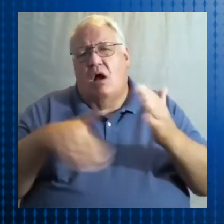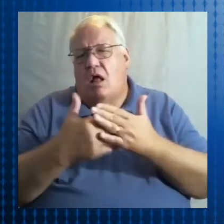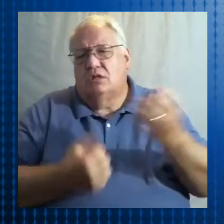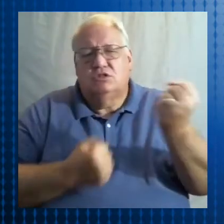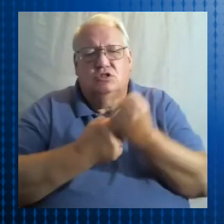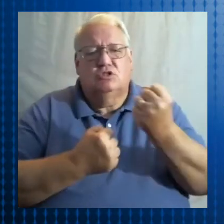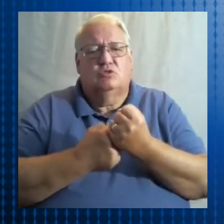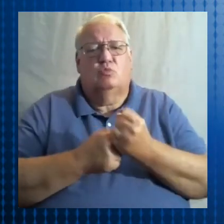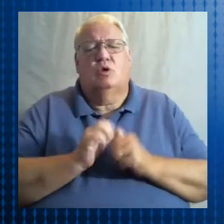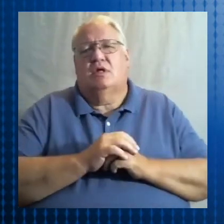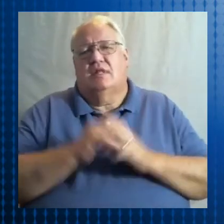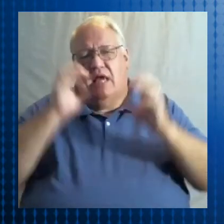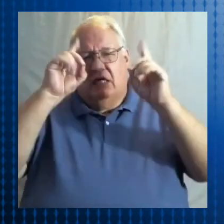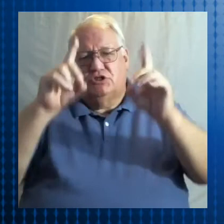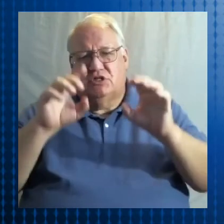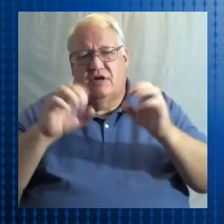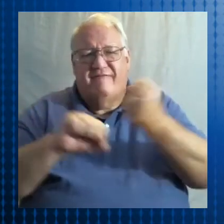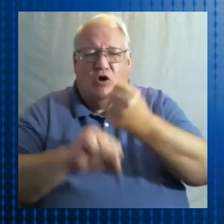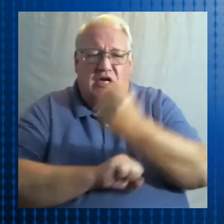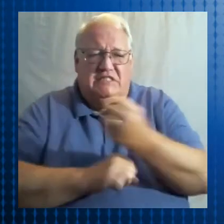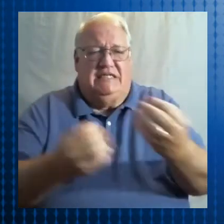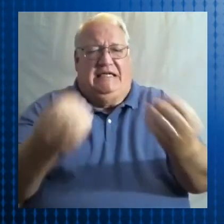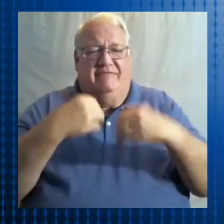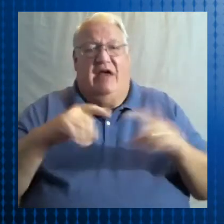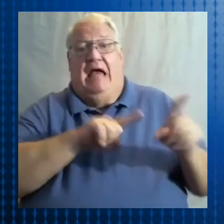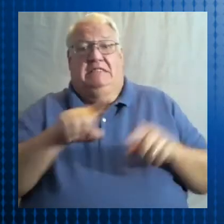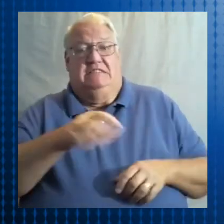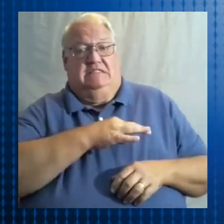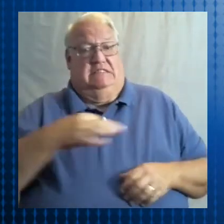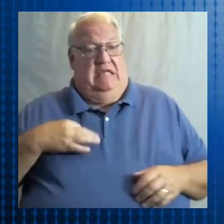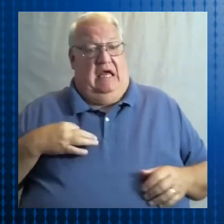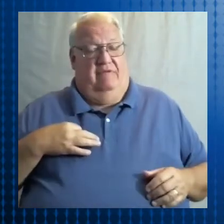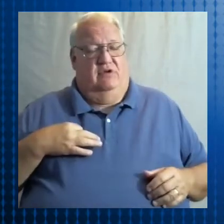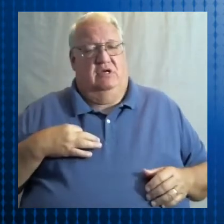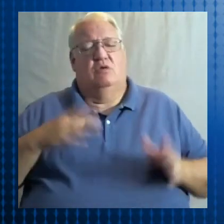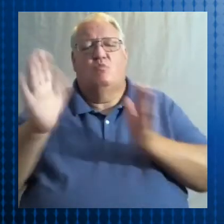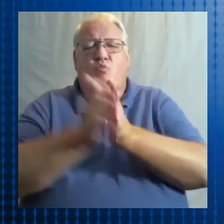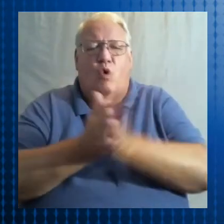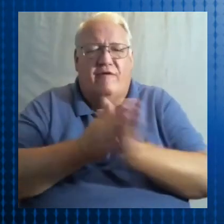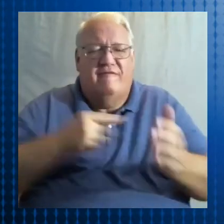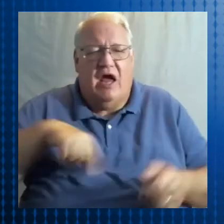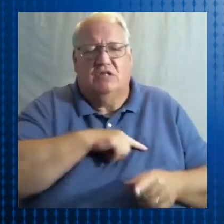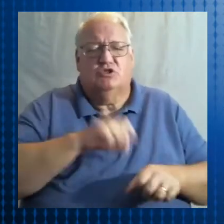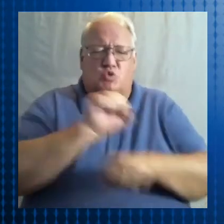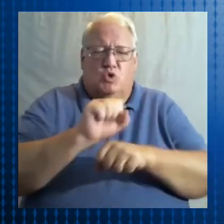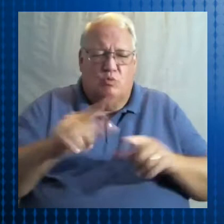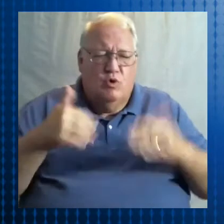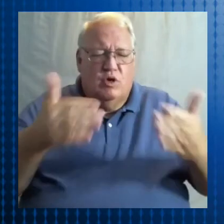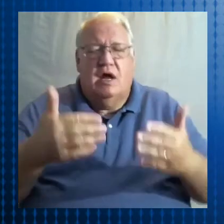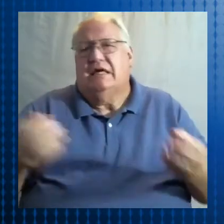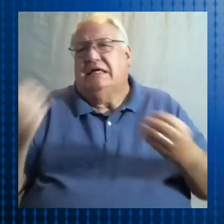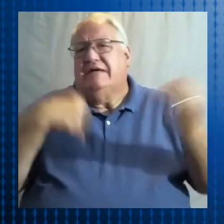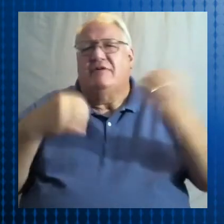the Education Foundation provides to us as staff to help motivate us and keep us moving forward and bringing in so many new ideas